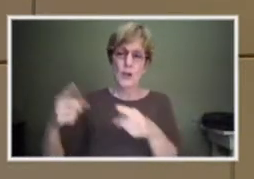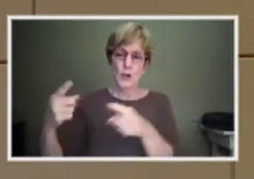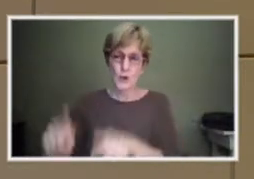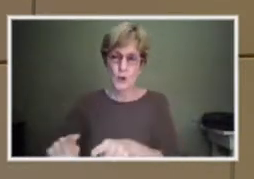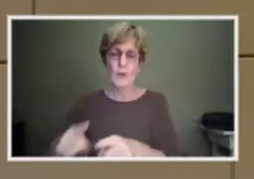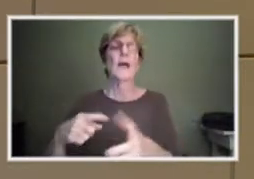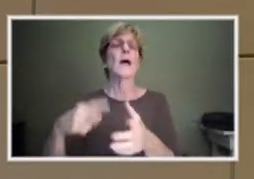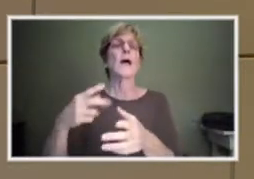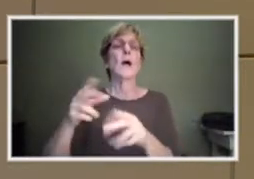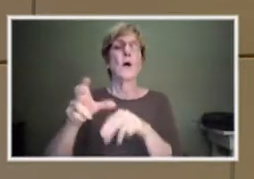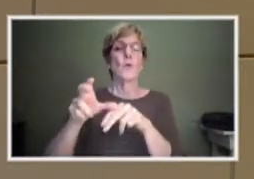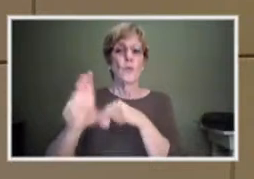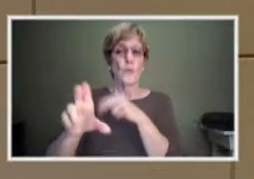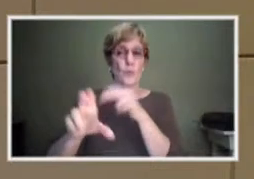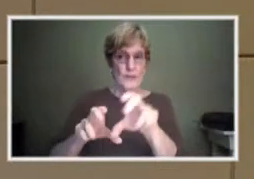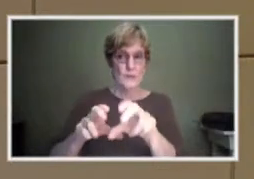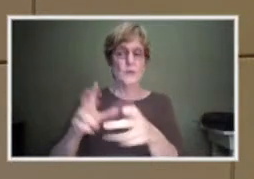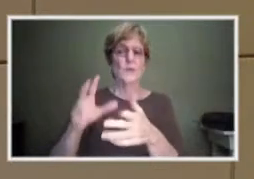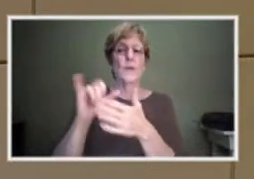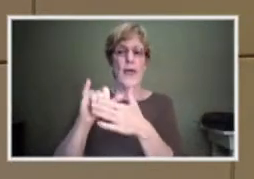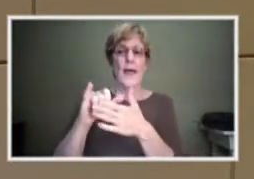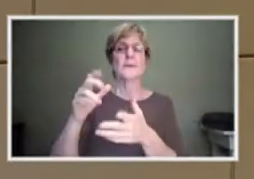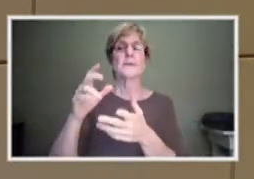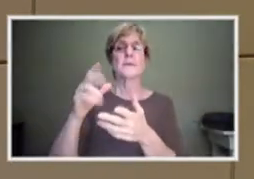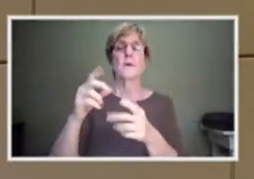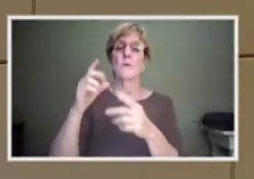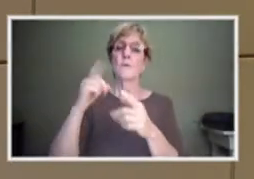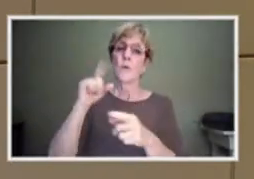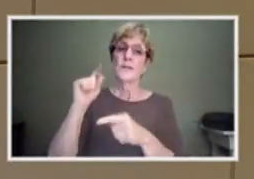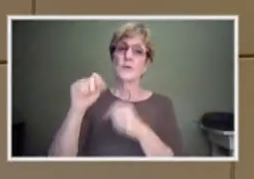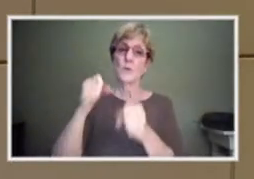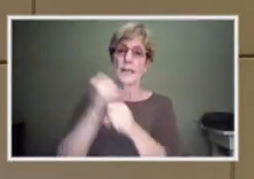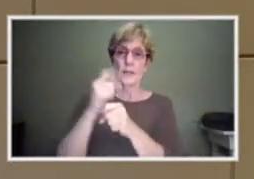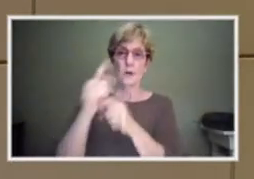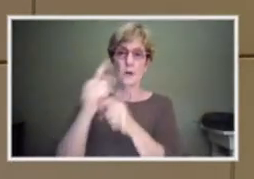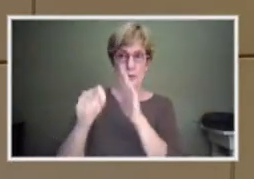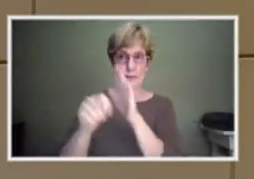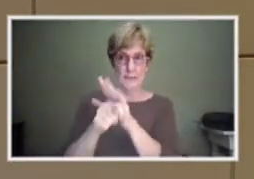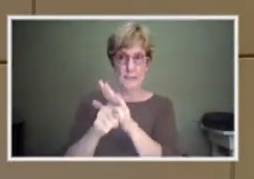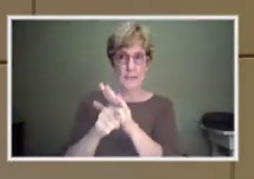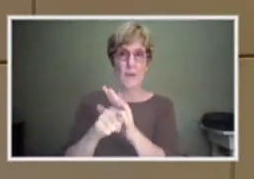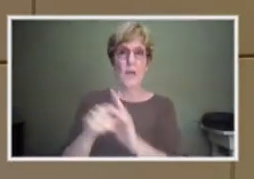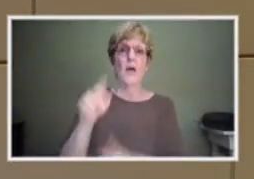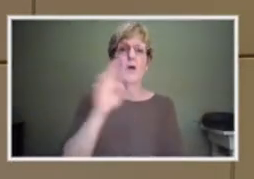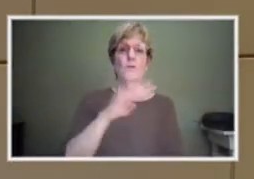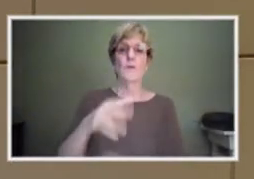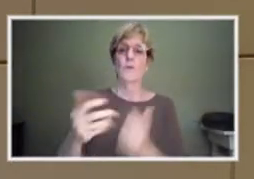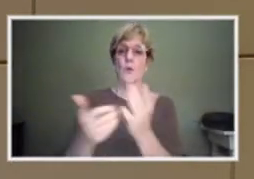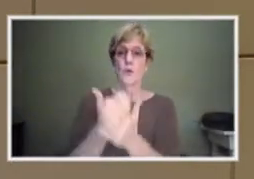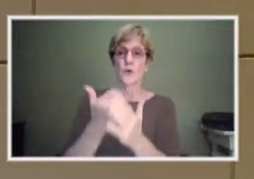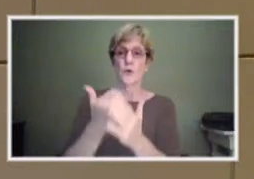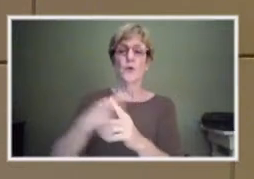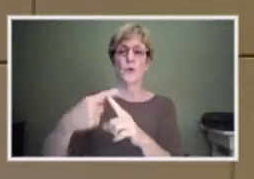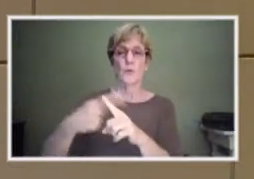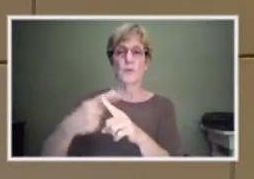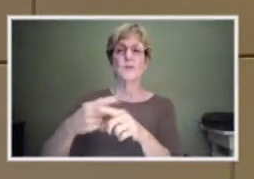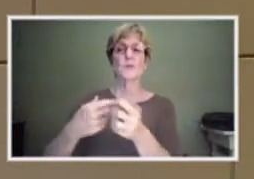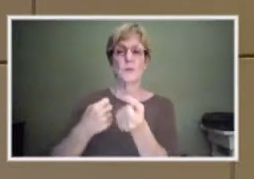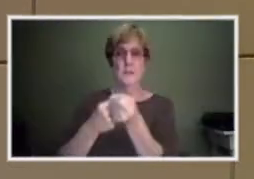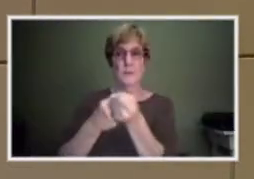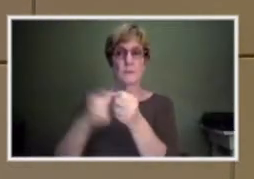program reimbursement request to allocate funds over a 20-year period for 44 new long-term rental subsidies at